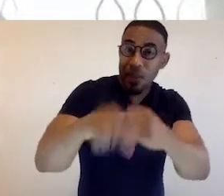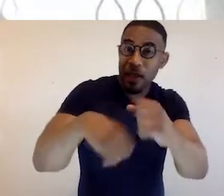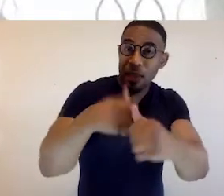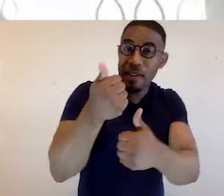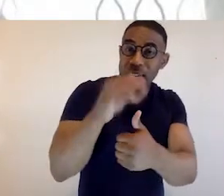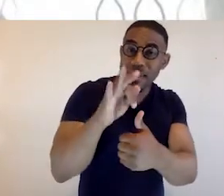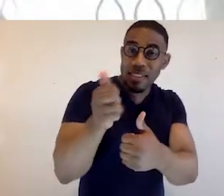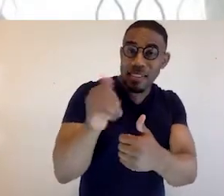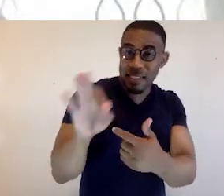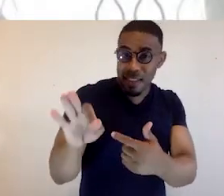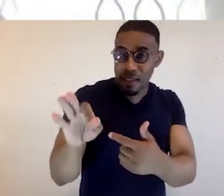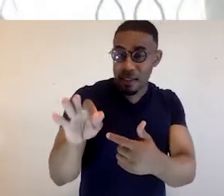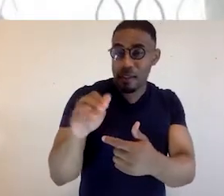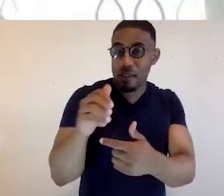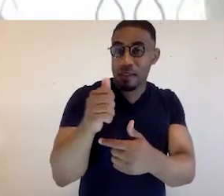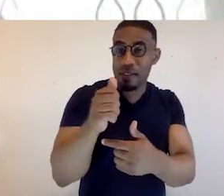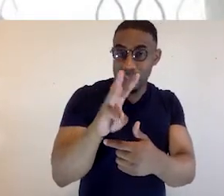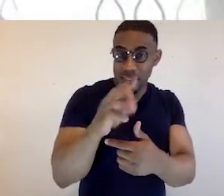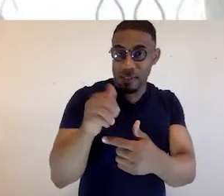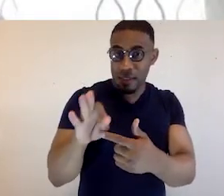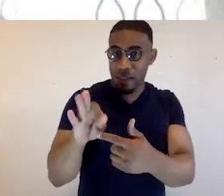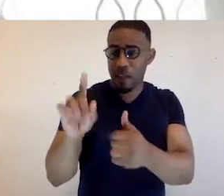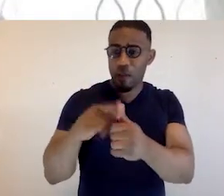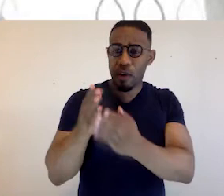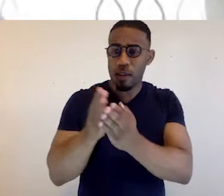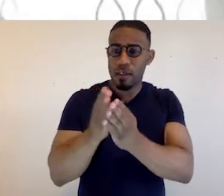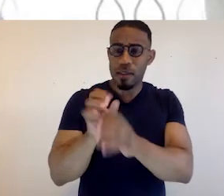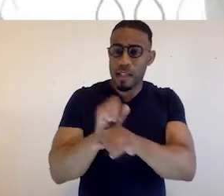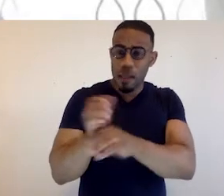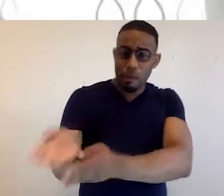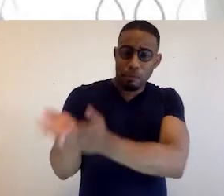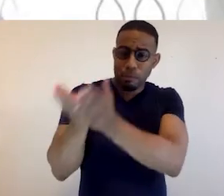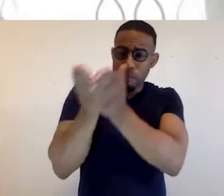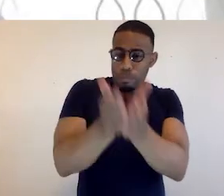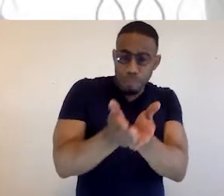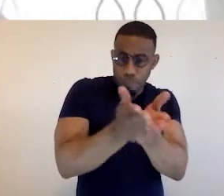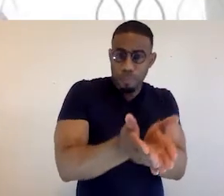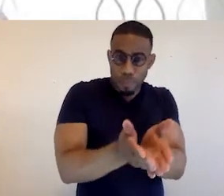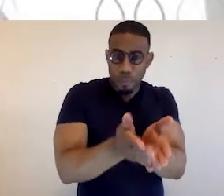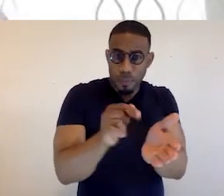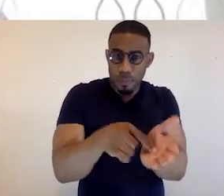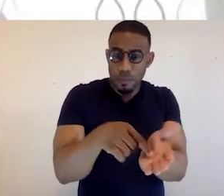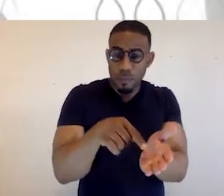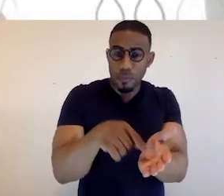1619, the first slave was brought to this country's shores.